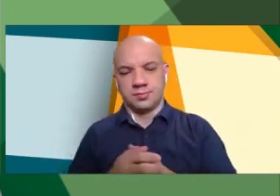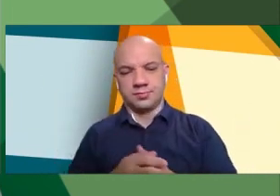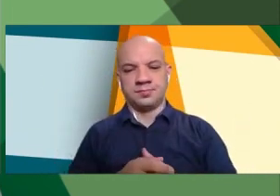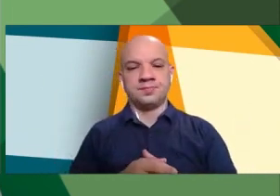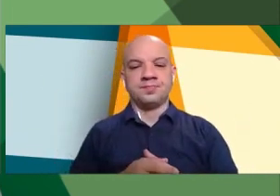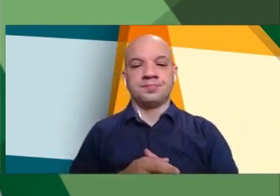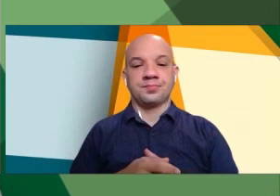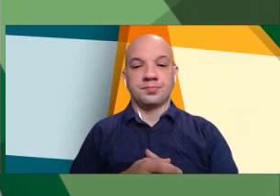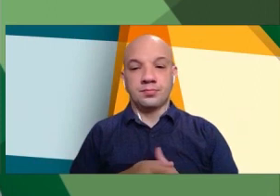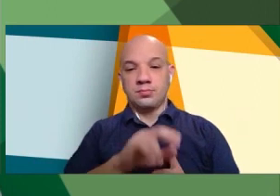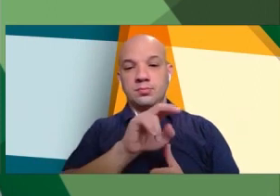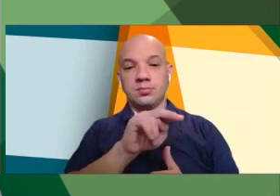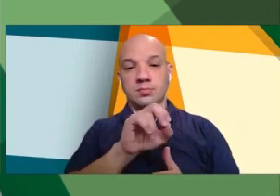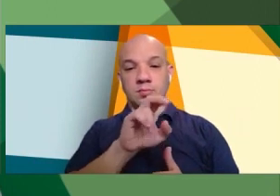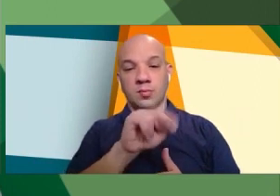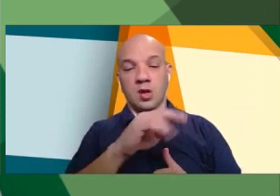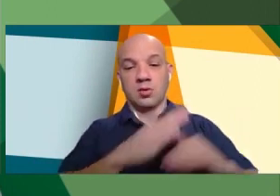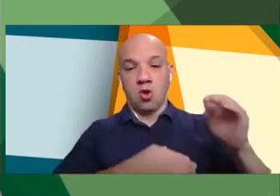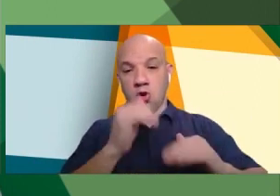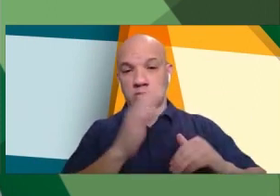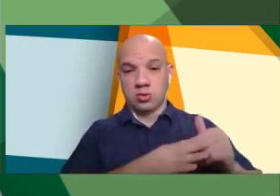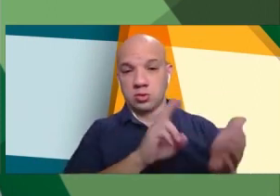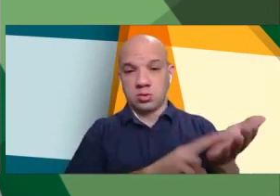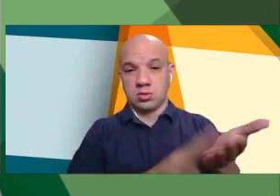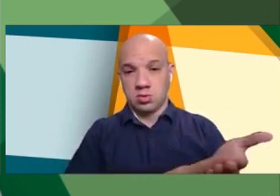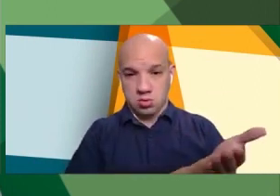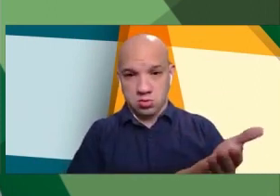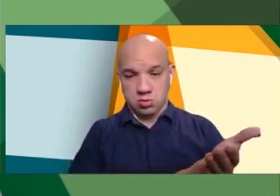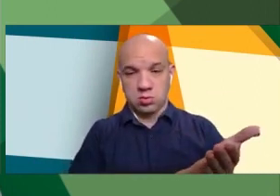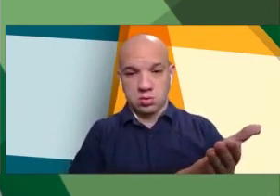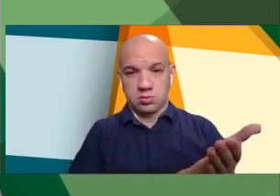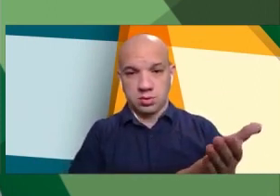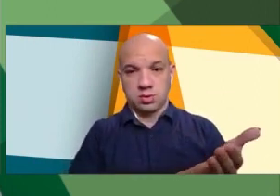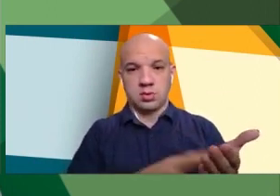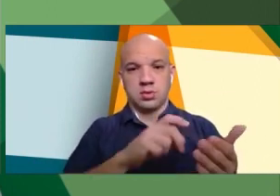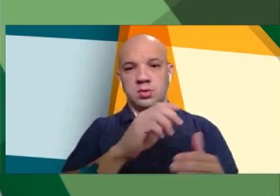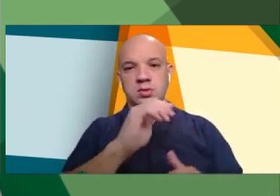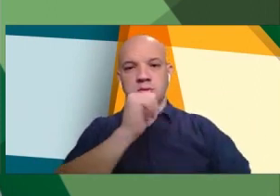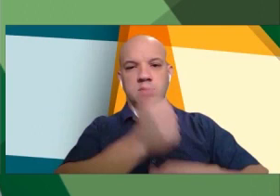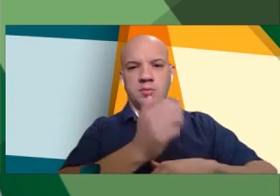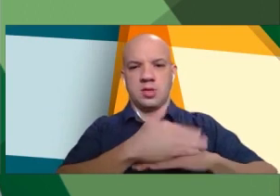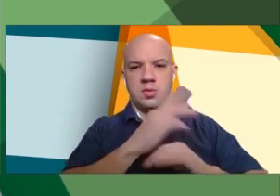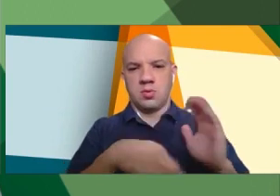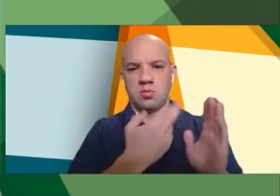And non-construction contracts, HUD established the minimum goal of